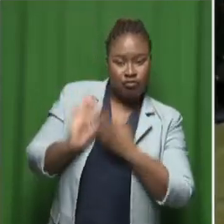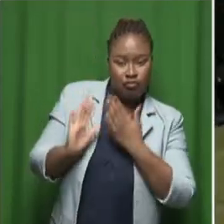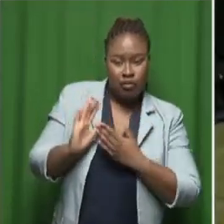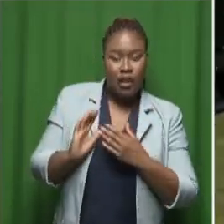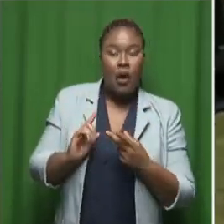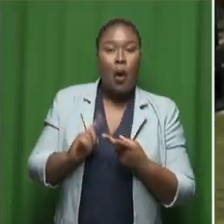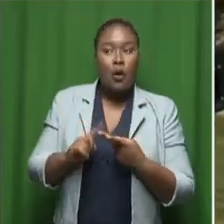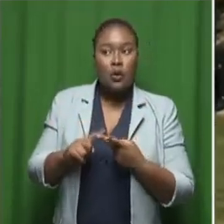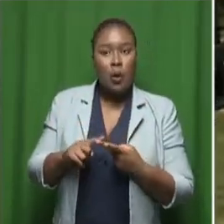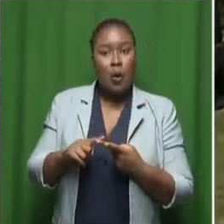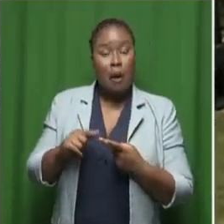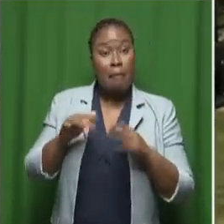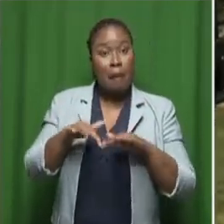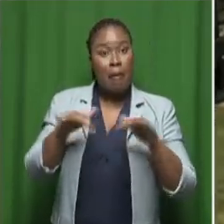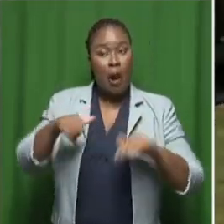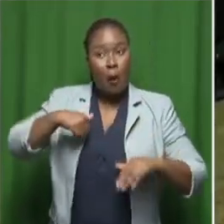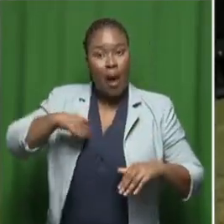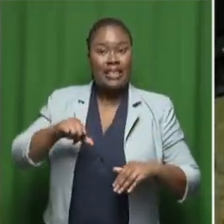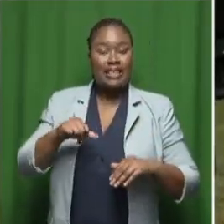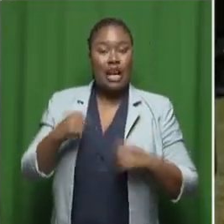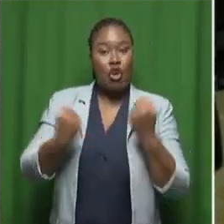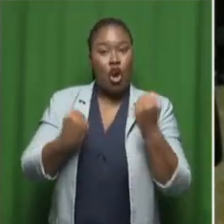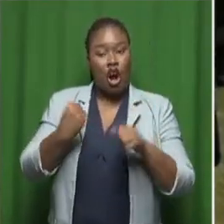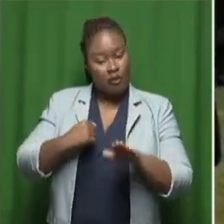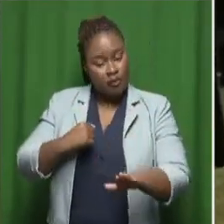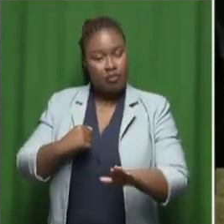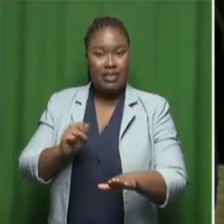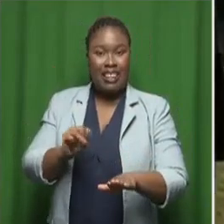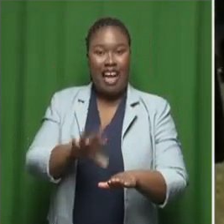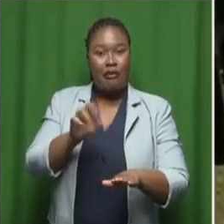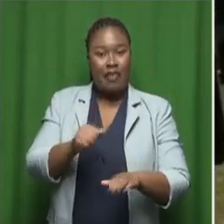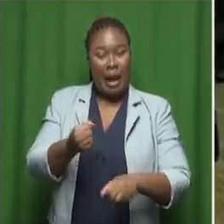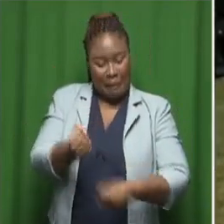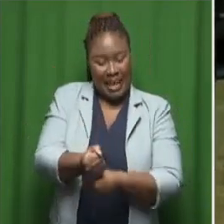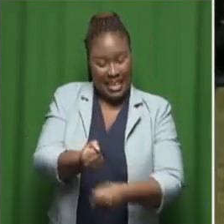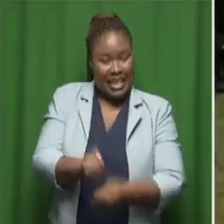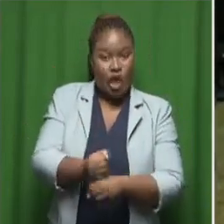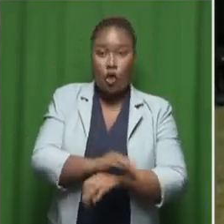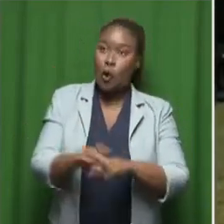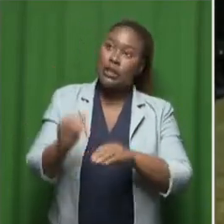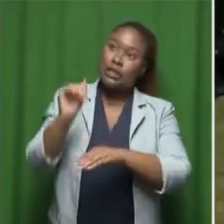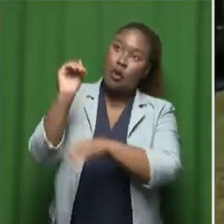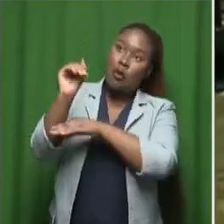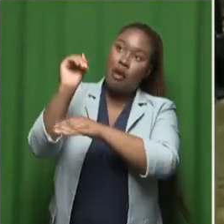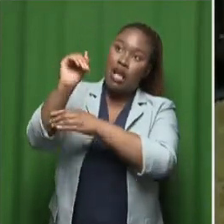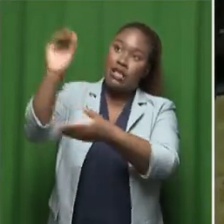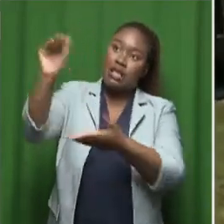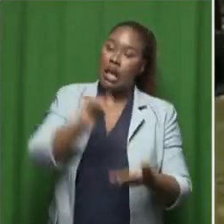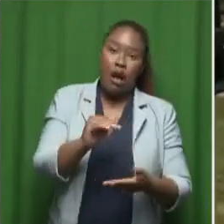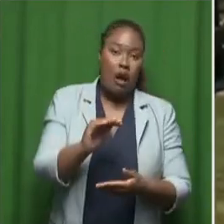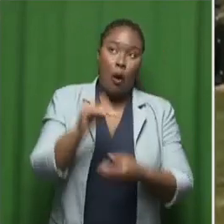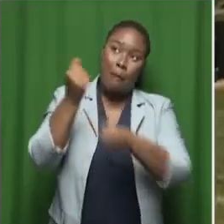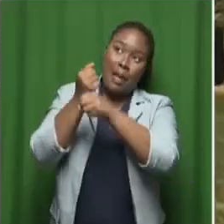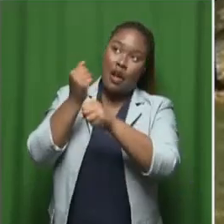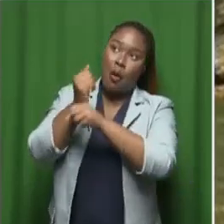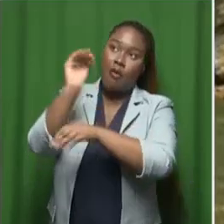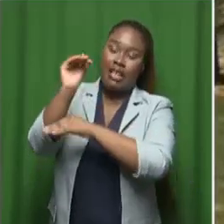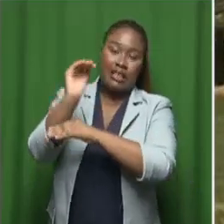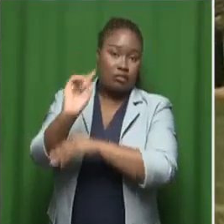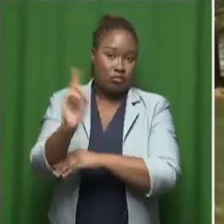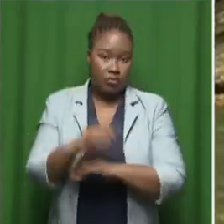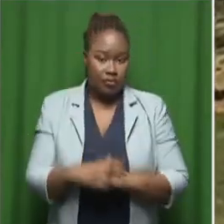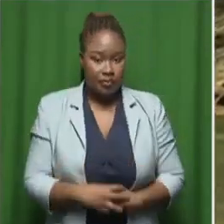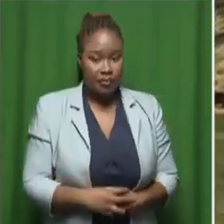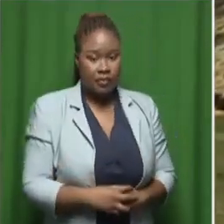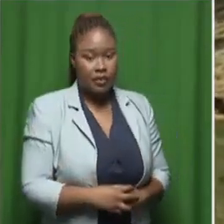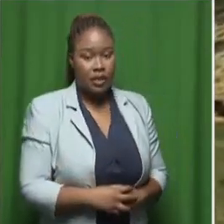about locally manufactured vehicles. Talk to us about this beast. All right, it's nice being here, pleasure. So Stian Brandt decided